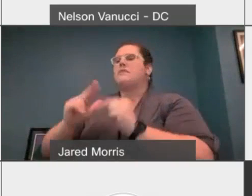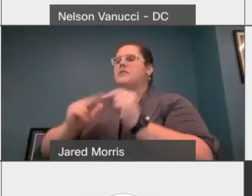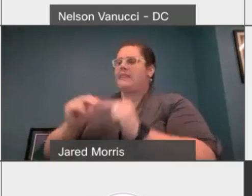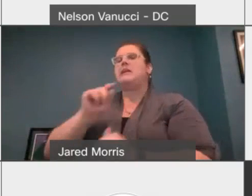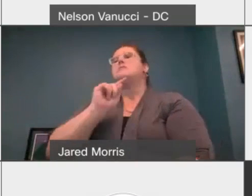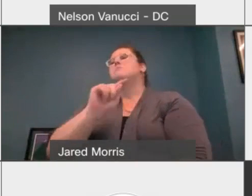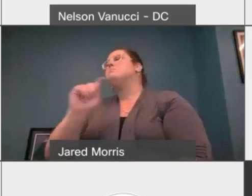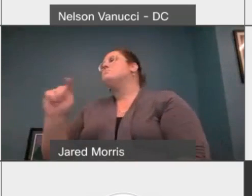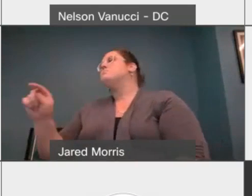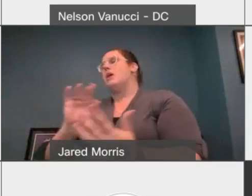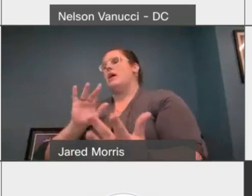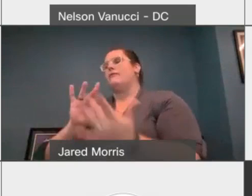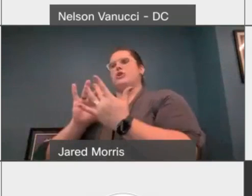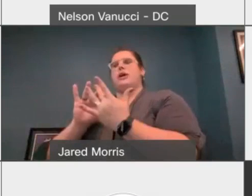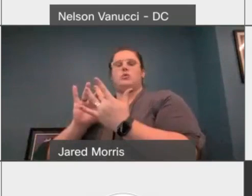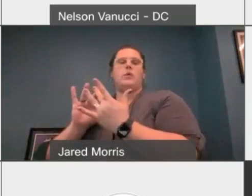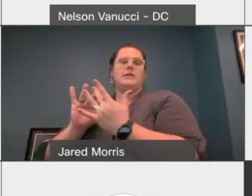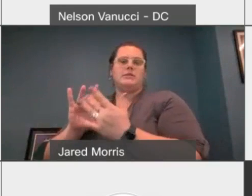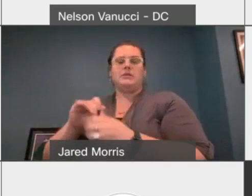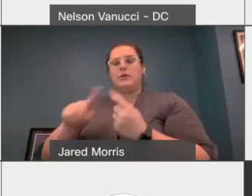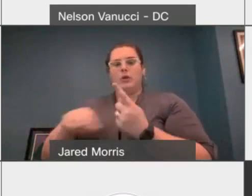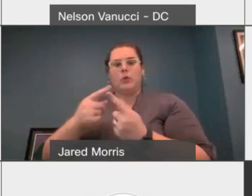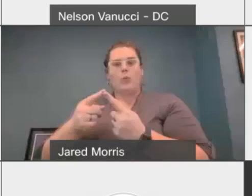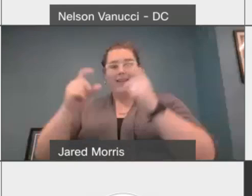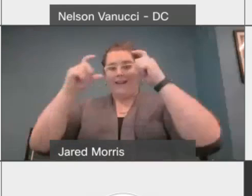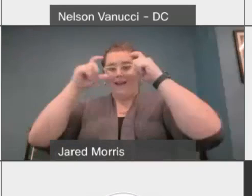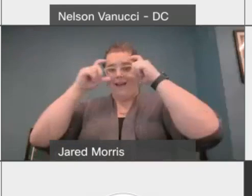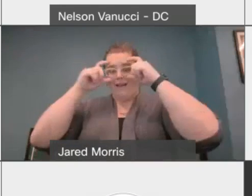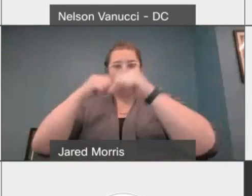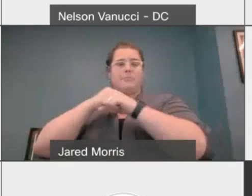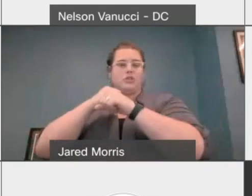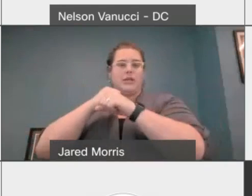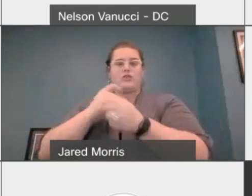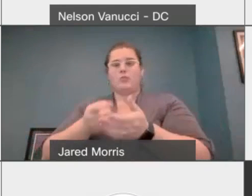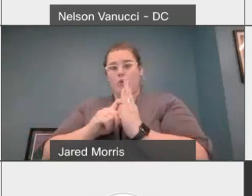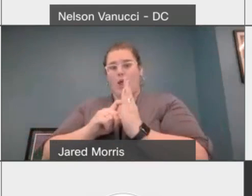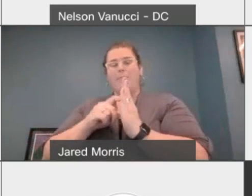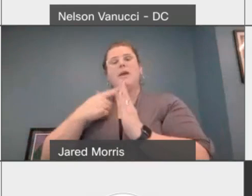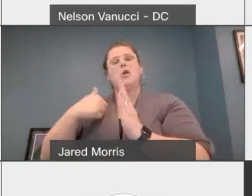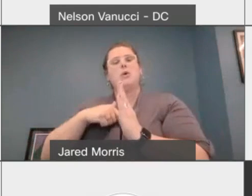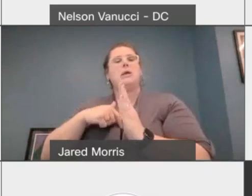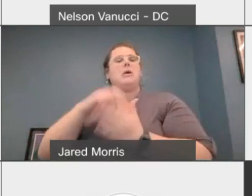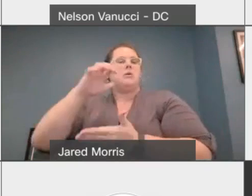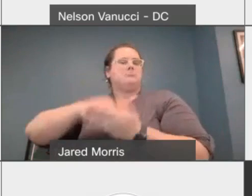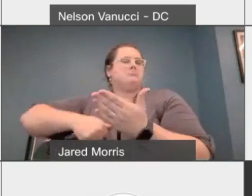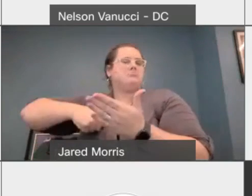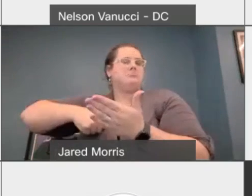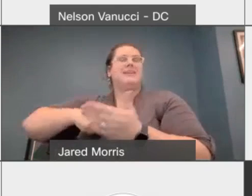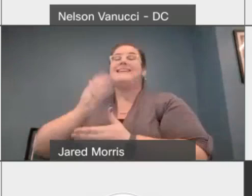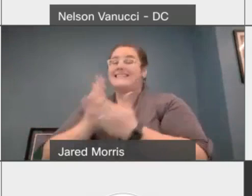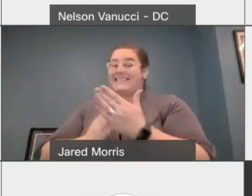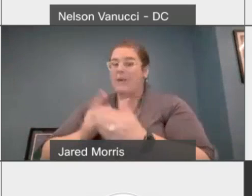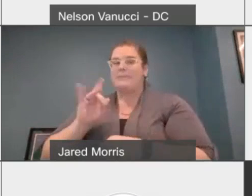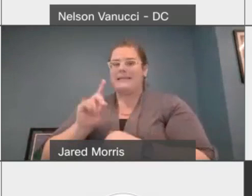us as we've relaxed some of the eye protection and expressed concern